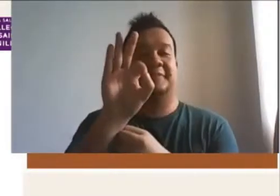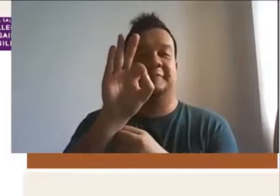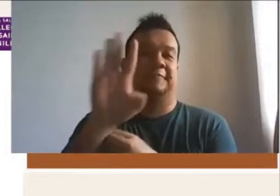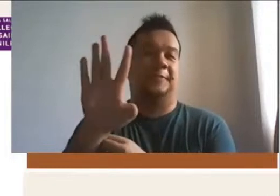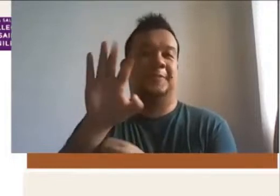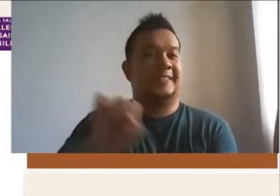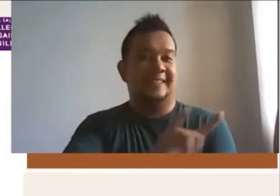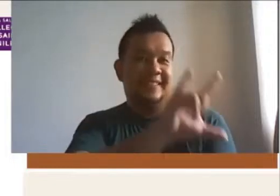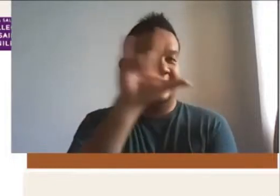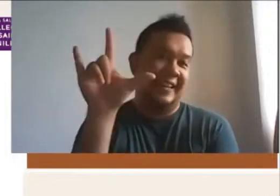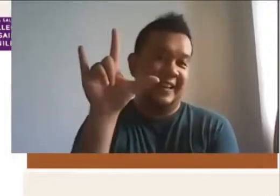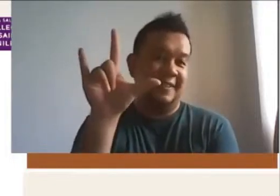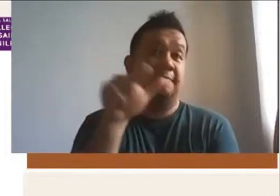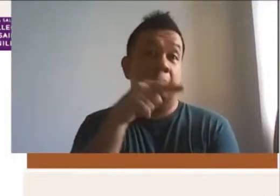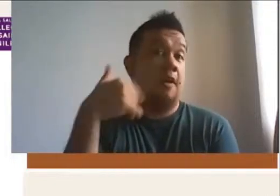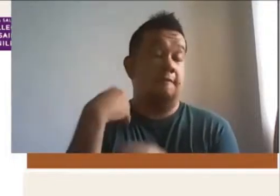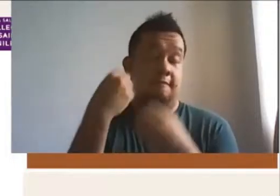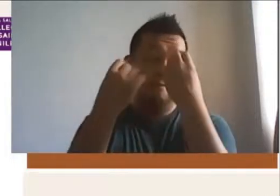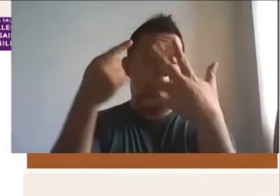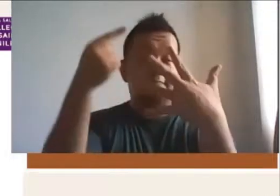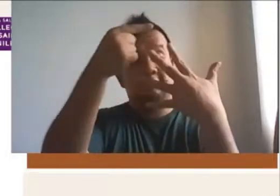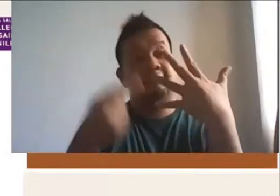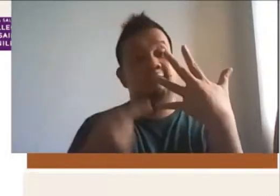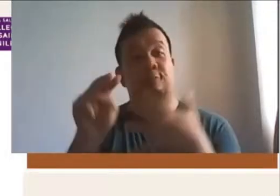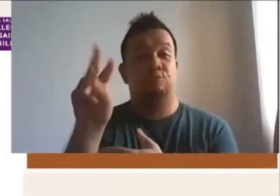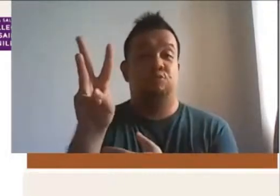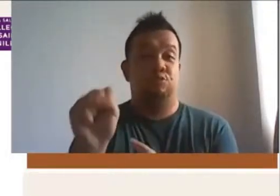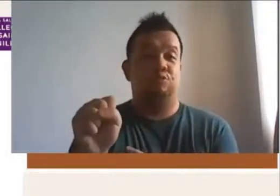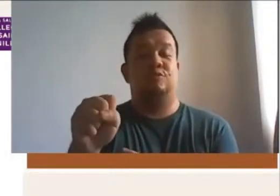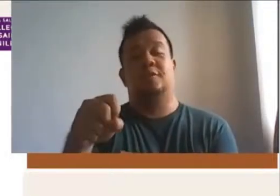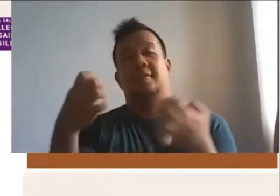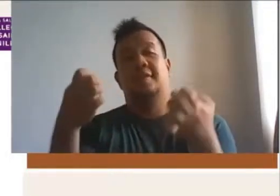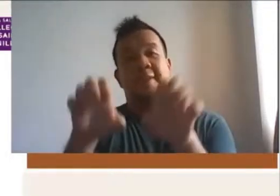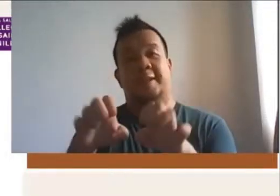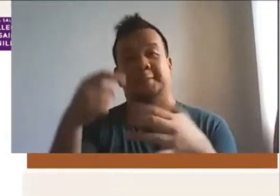mga events related to the deaf community.